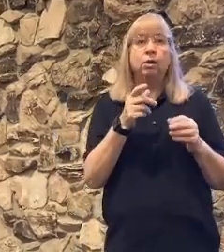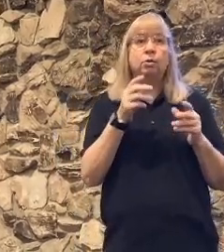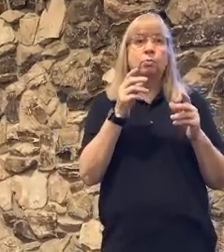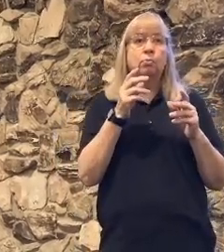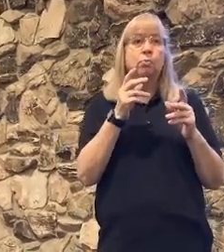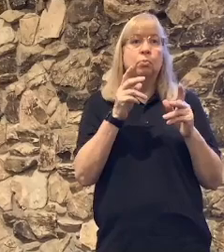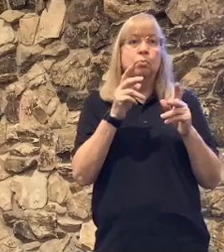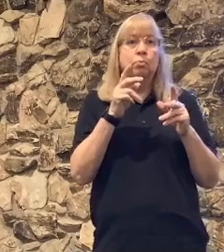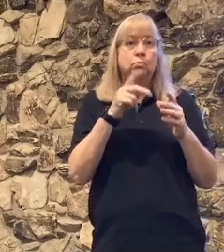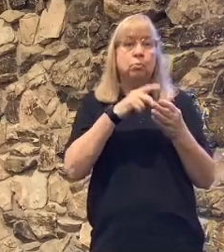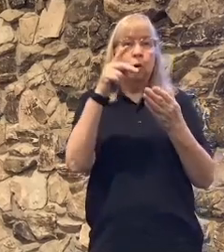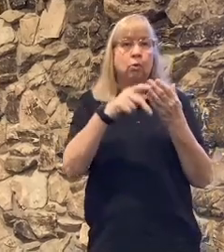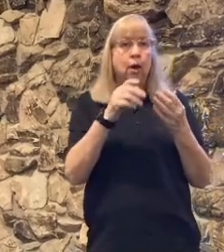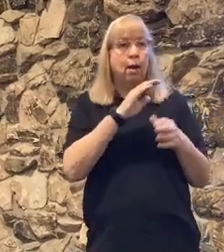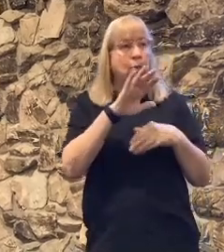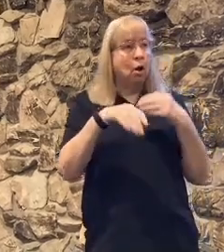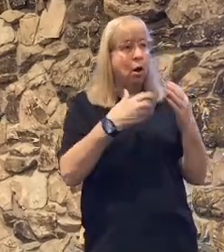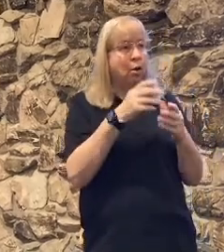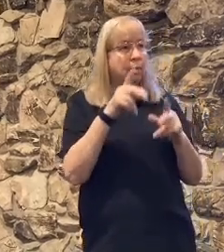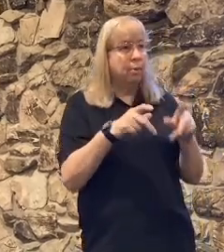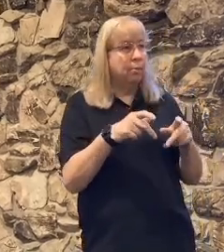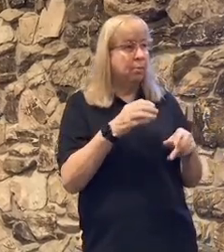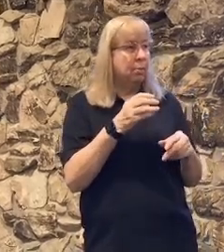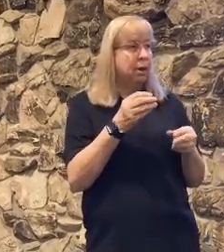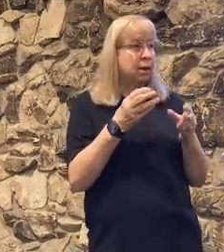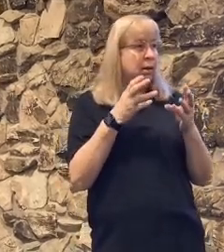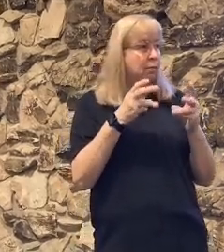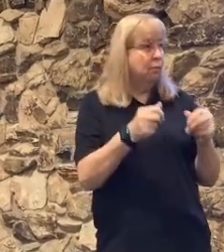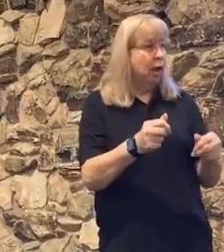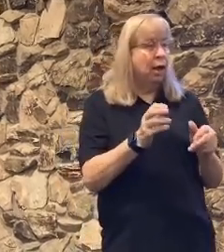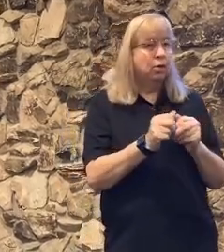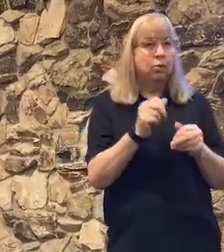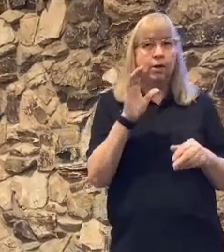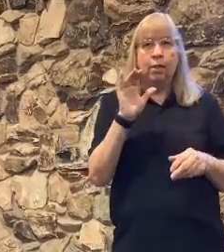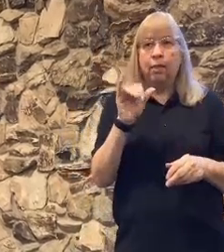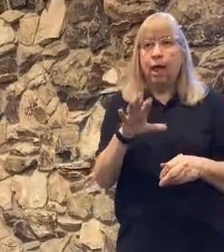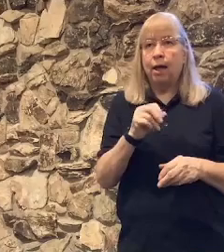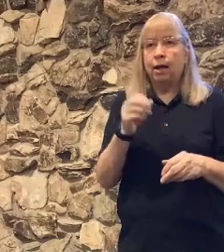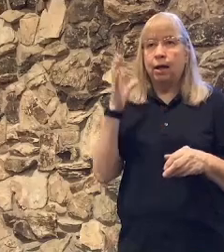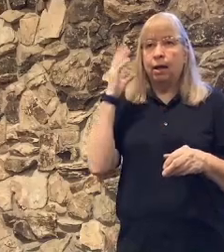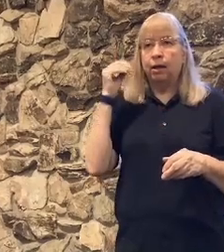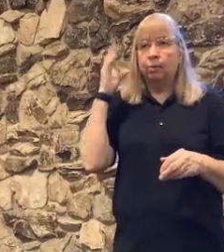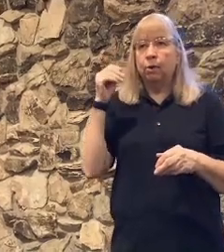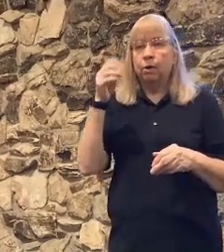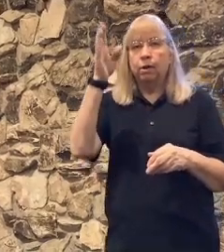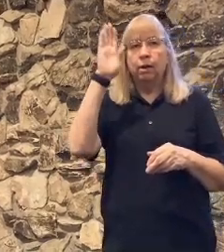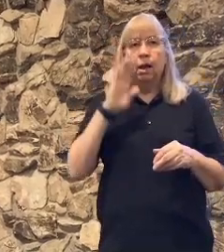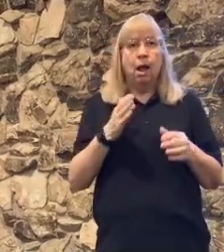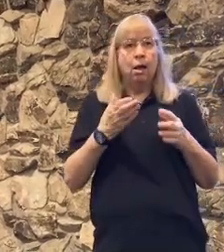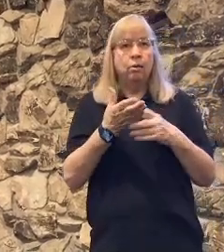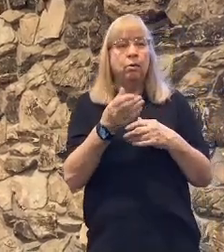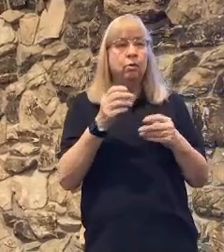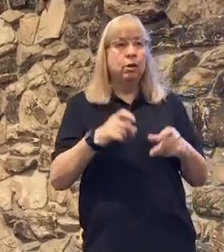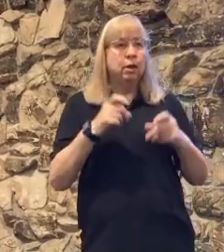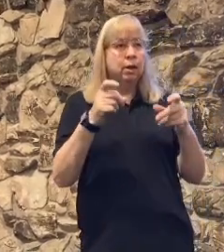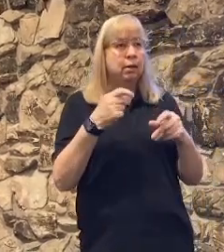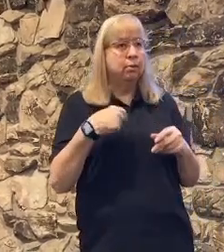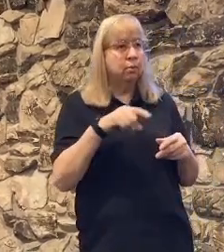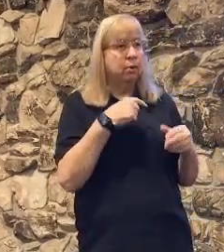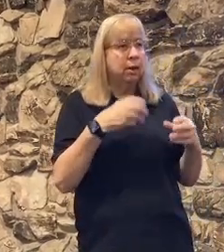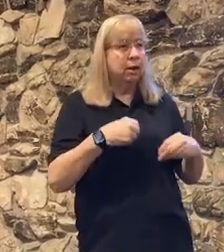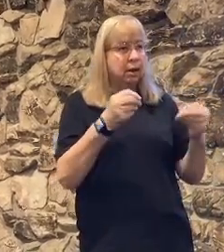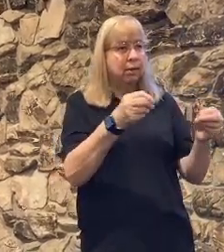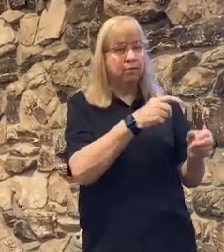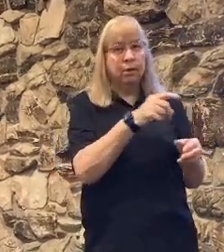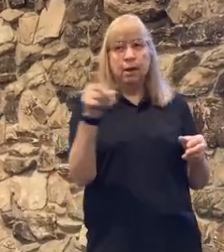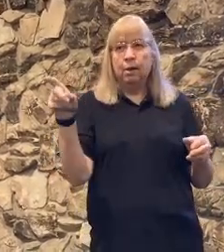of all the people that are being fed with that. The way that they are experienced God through the gifts that we give them. So that's